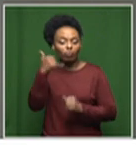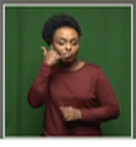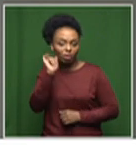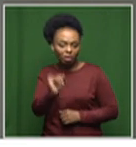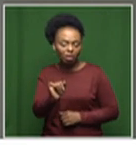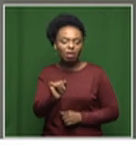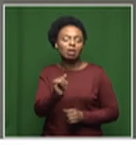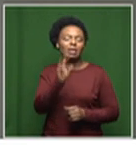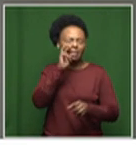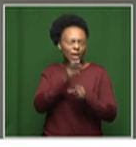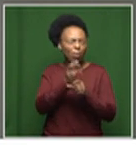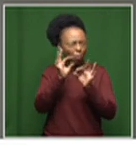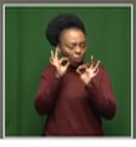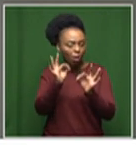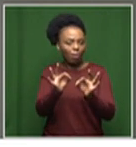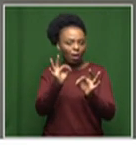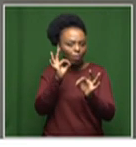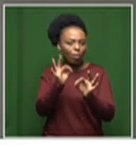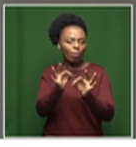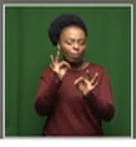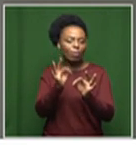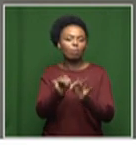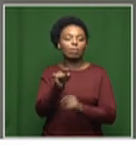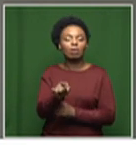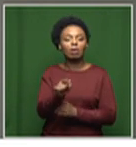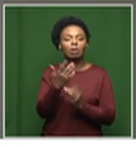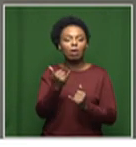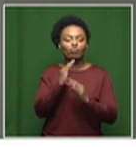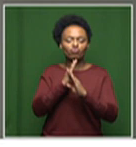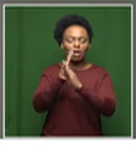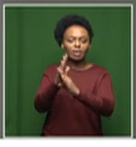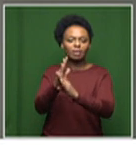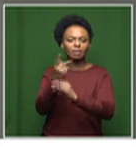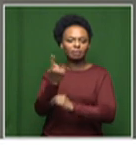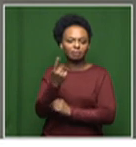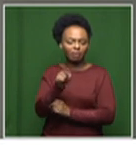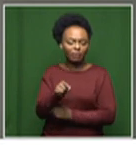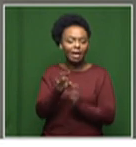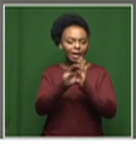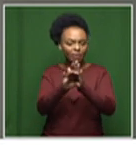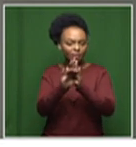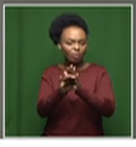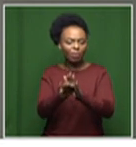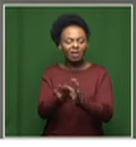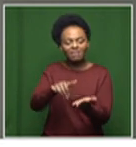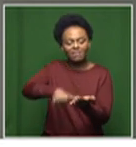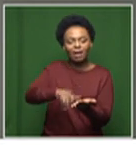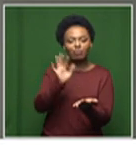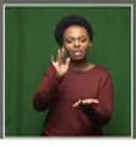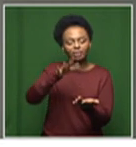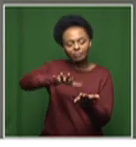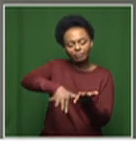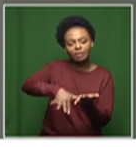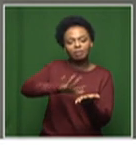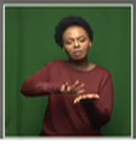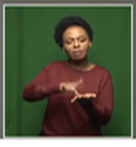that you've got proper PIN codes and passcodes or to method authentications, for example, fingerprint, etc., in order to